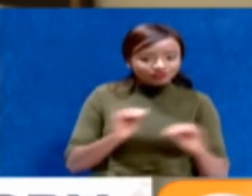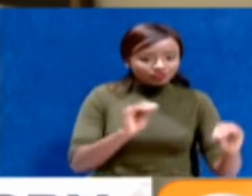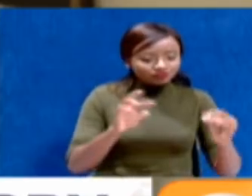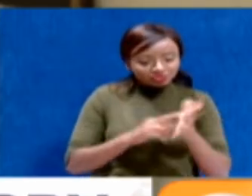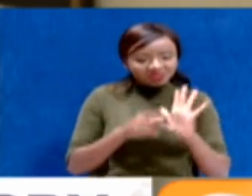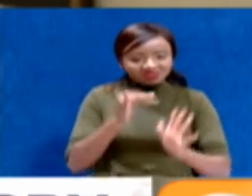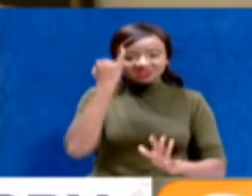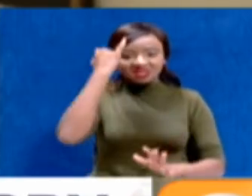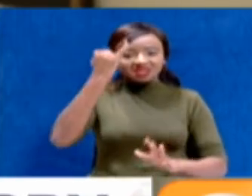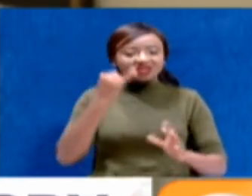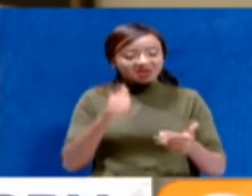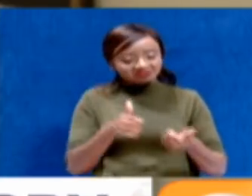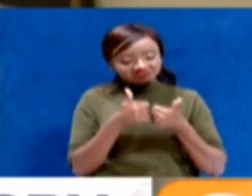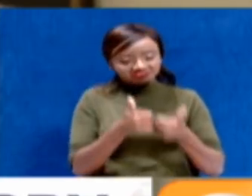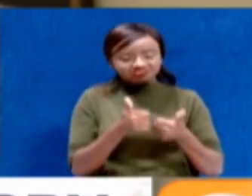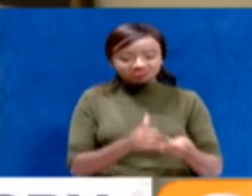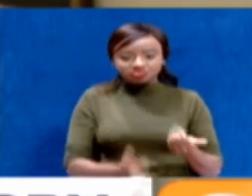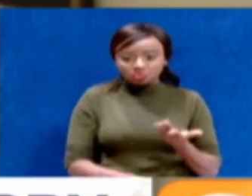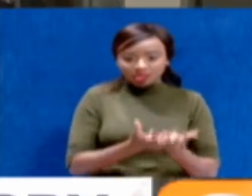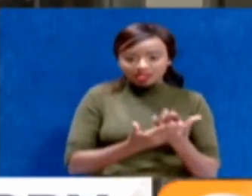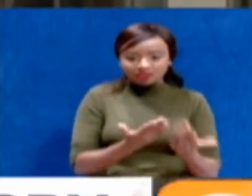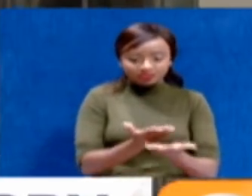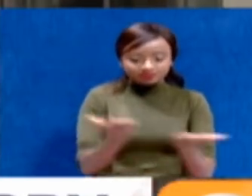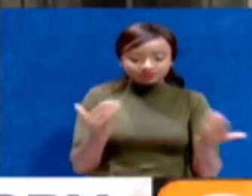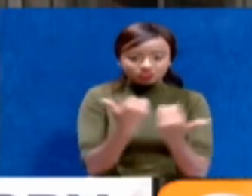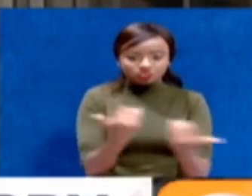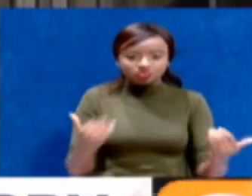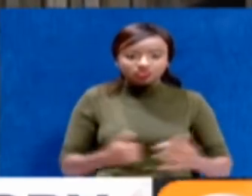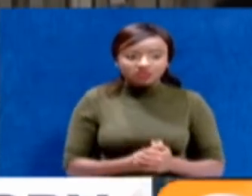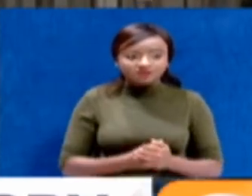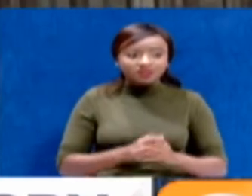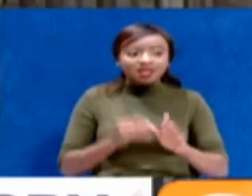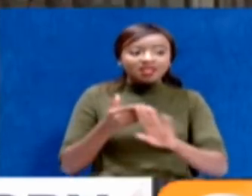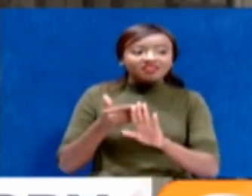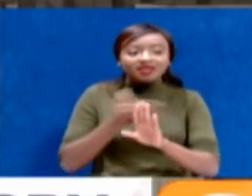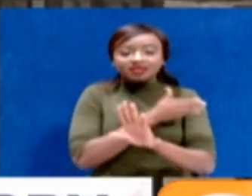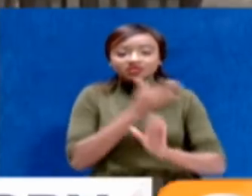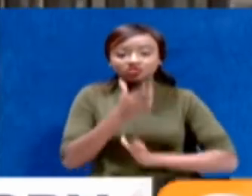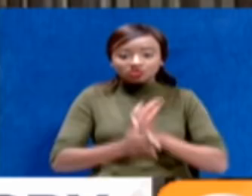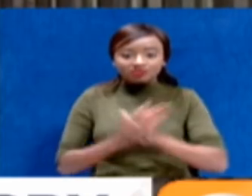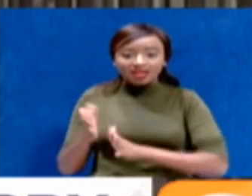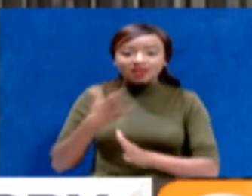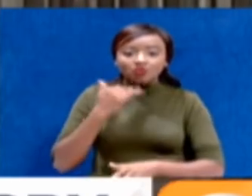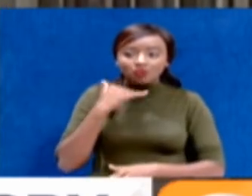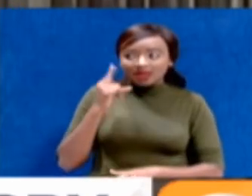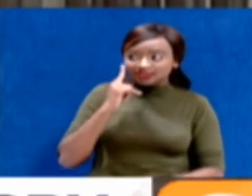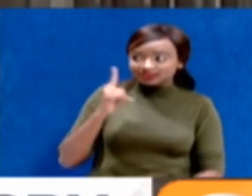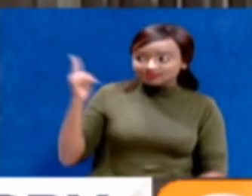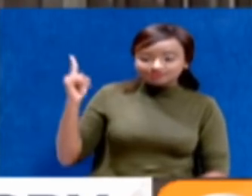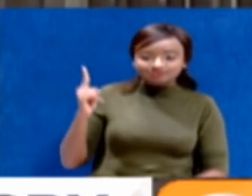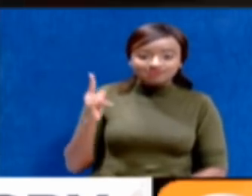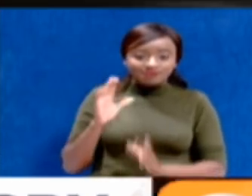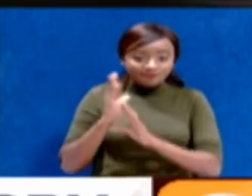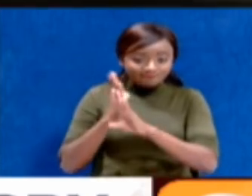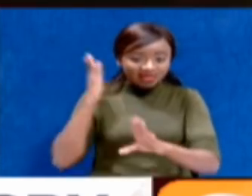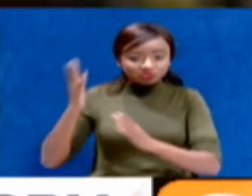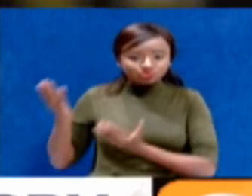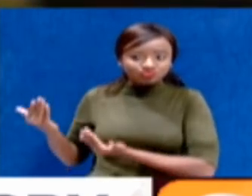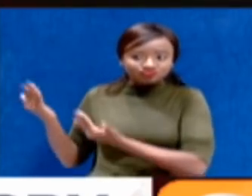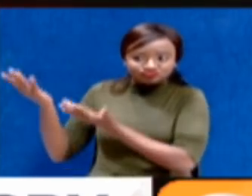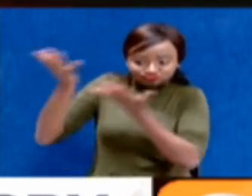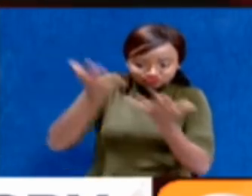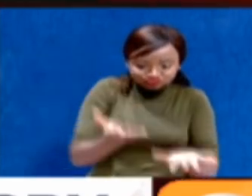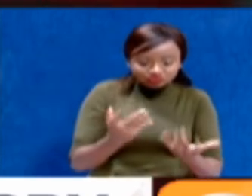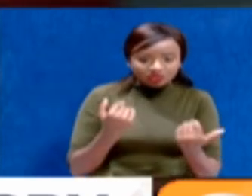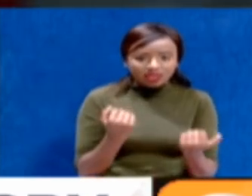ideal solution to both those issues. In the initial plan, the famous London bus was to be shipped to the port of Mombasa and